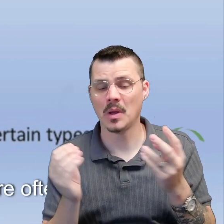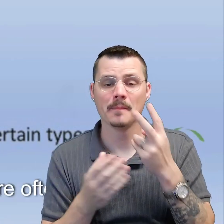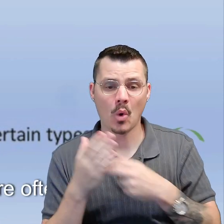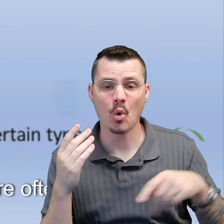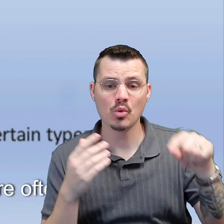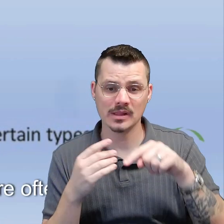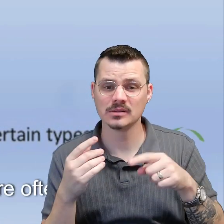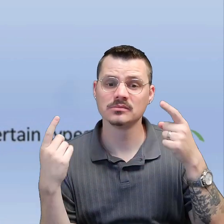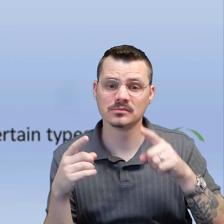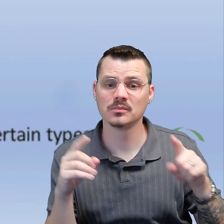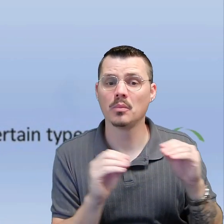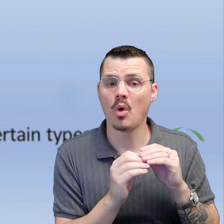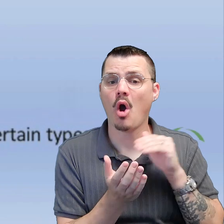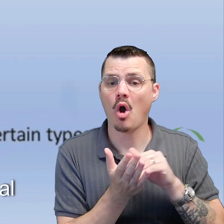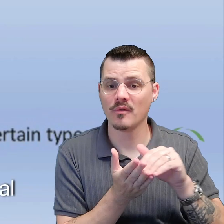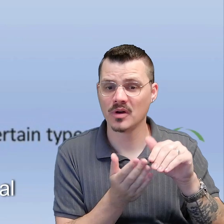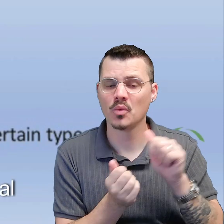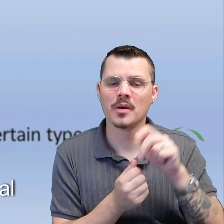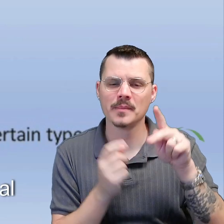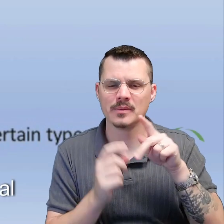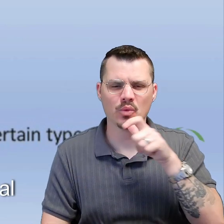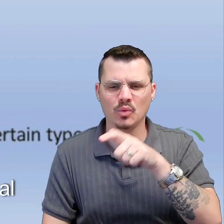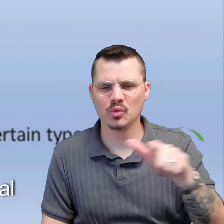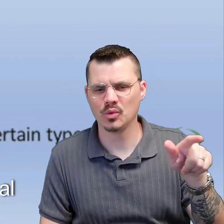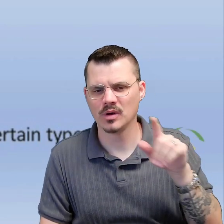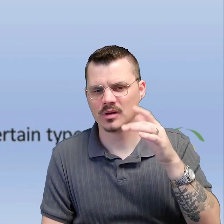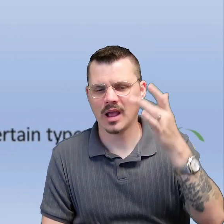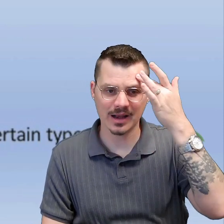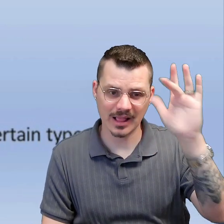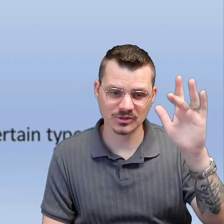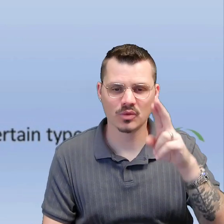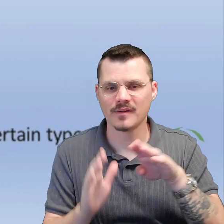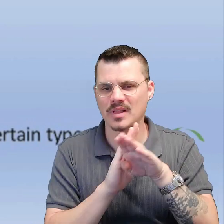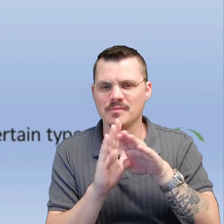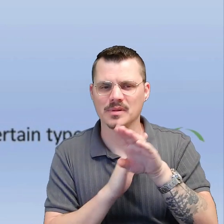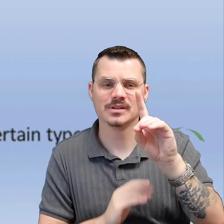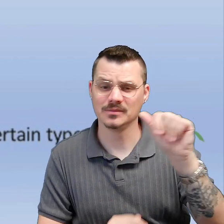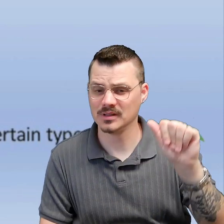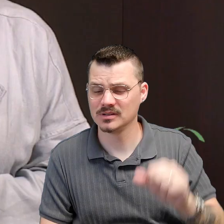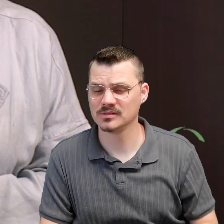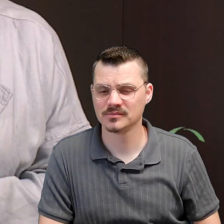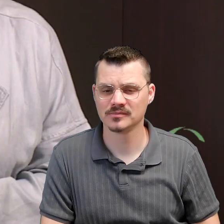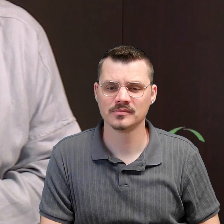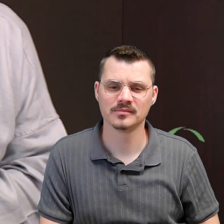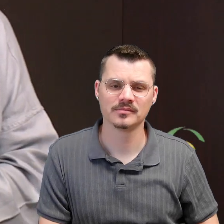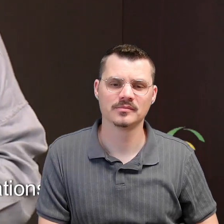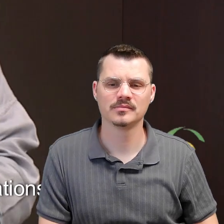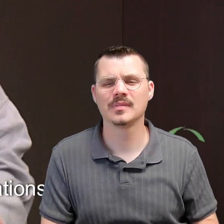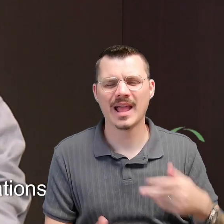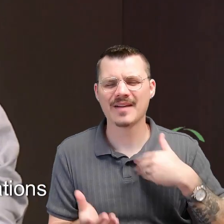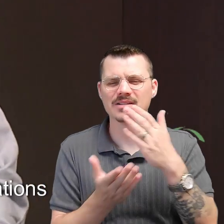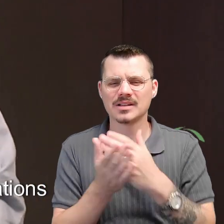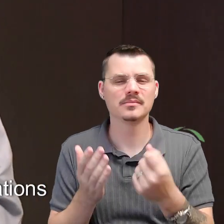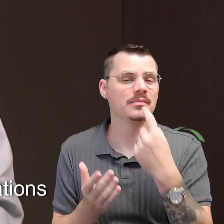occur much more often in the lives of people with intellectual and developmental disabilities. There's